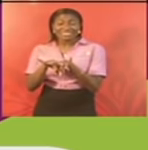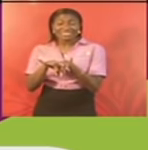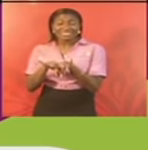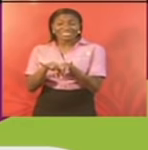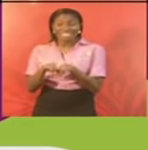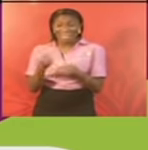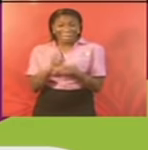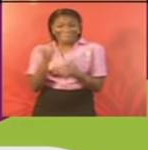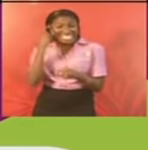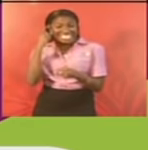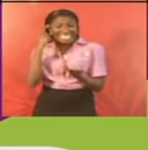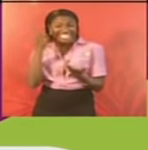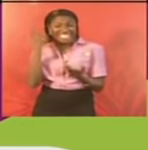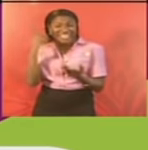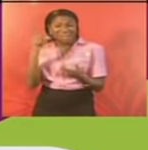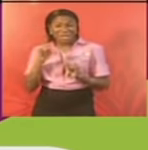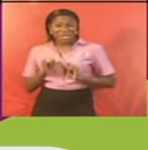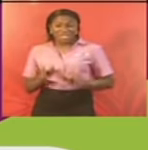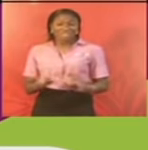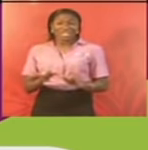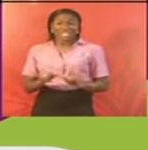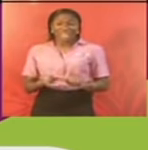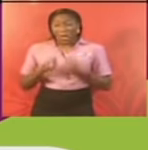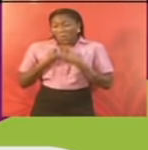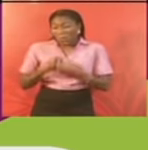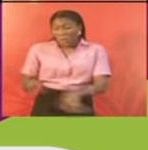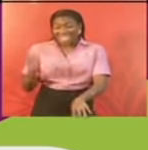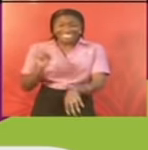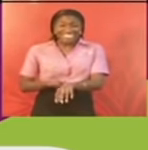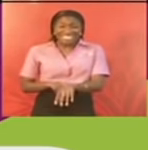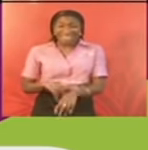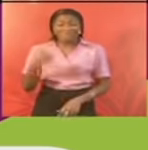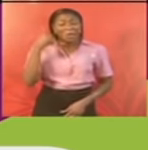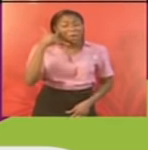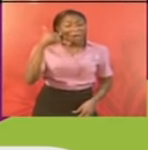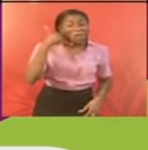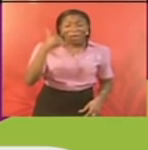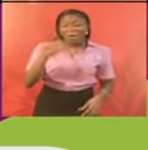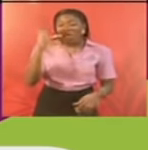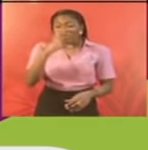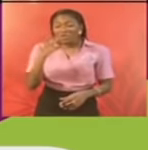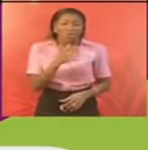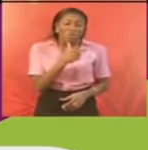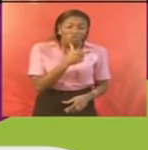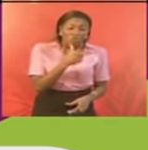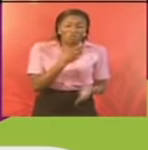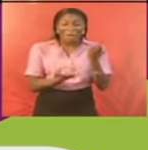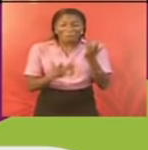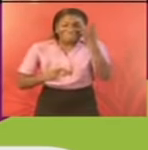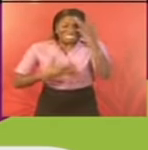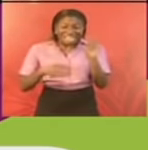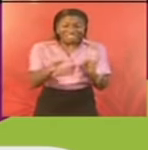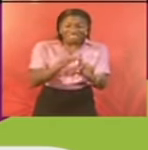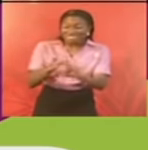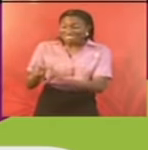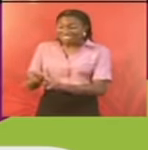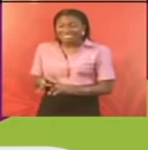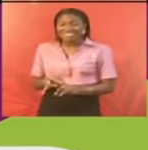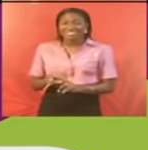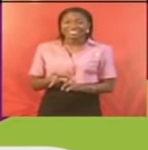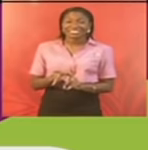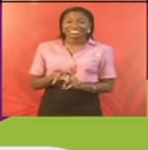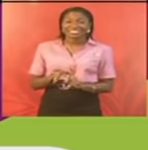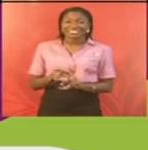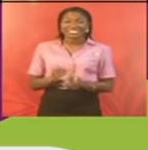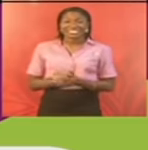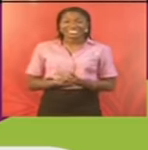Does it make sense still to expend resources looking for dozens of people? And can those resources, are they convertible and